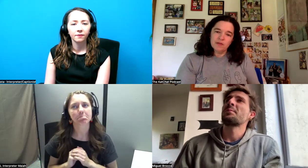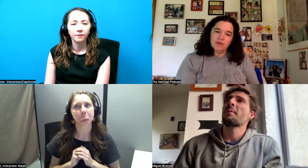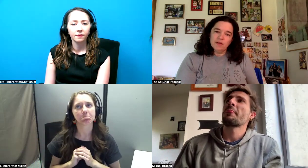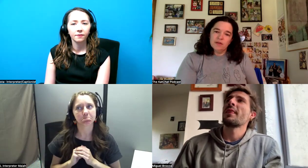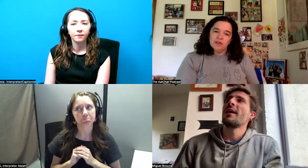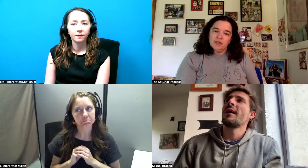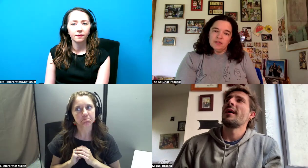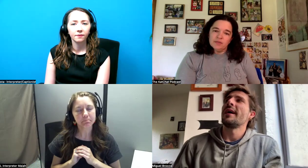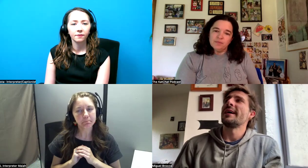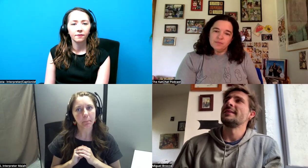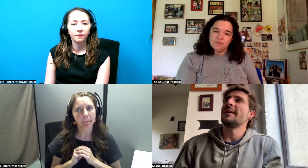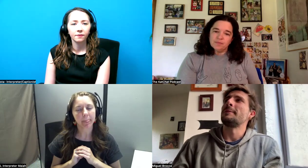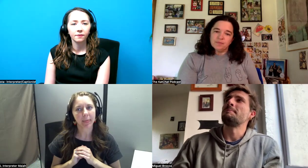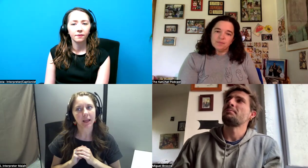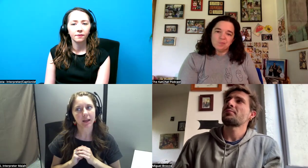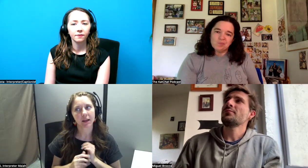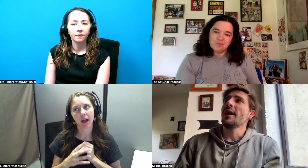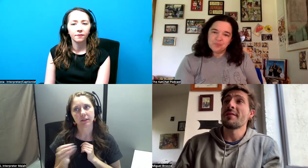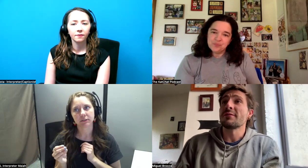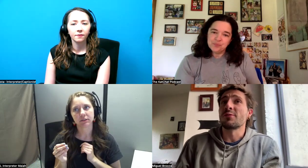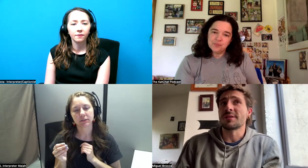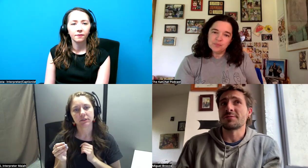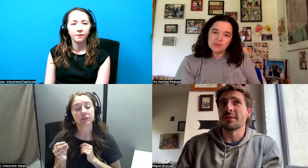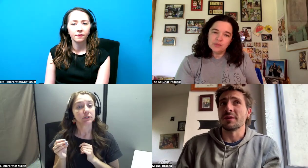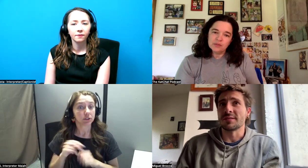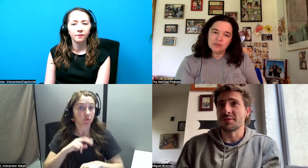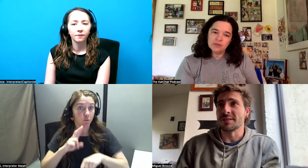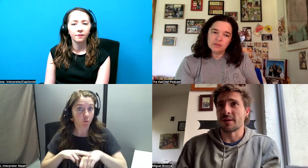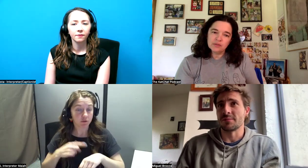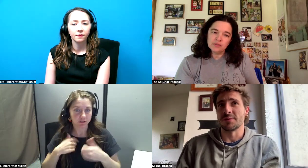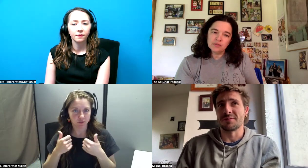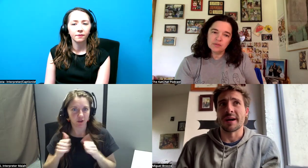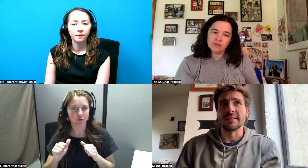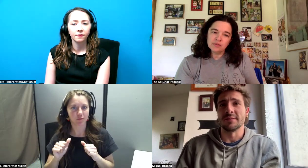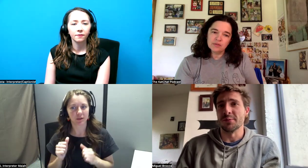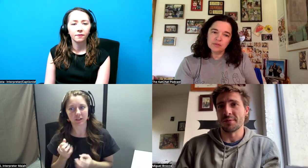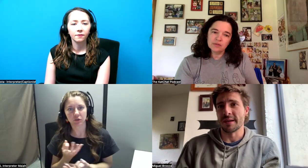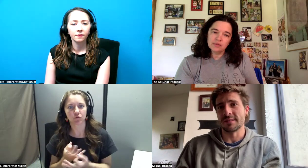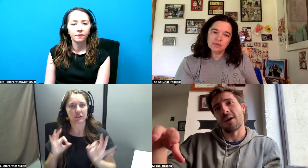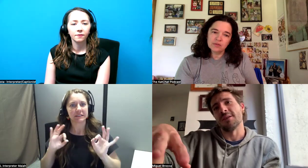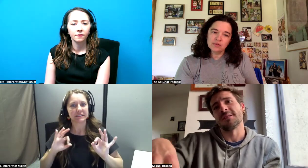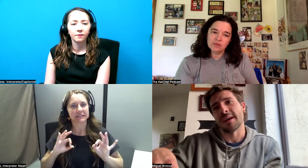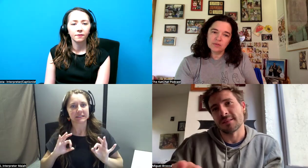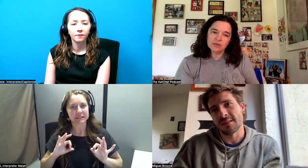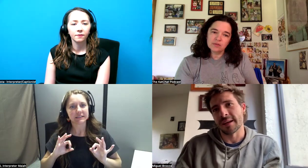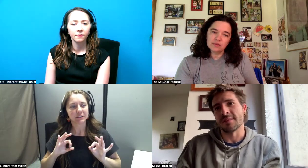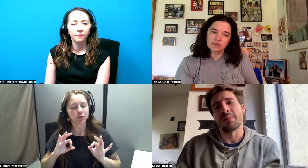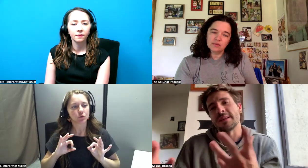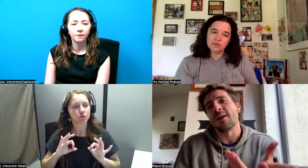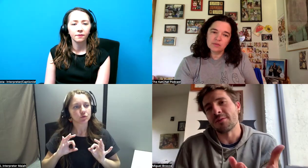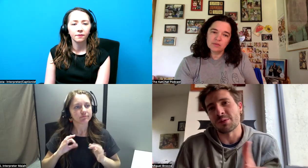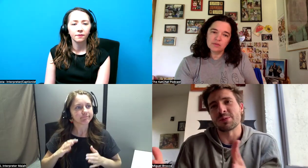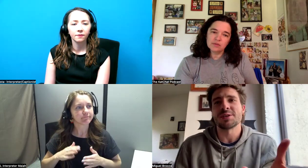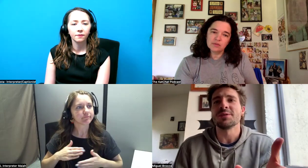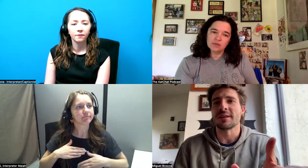Um, and then of course I try to be as free as possible to find new things on set. Like